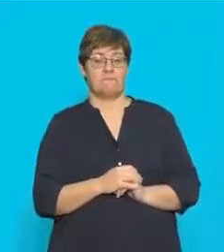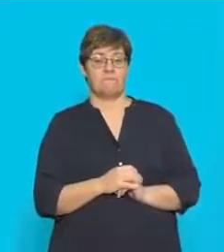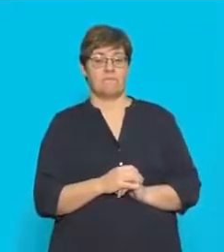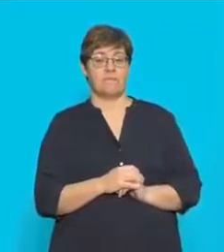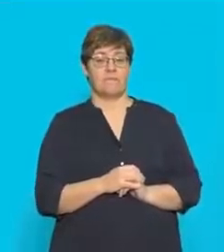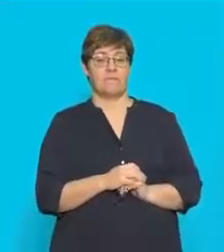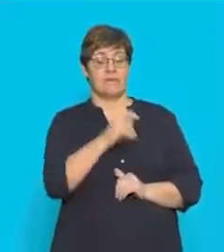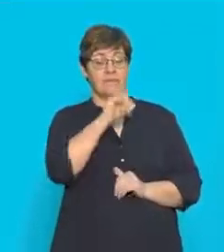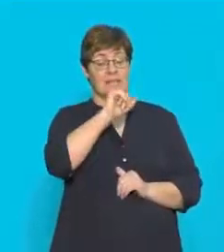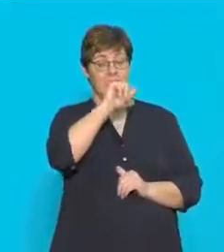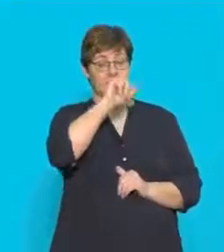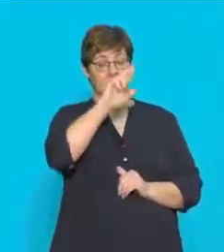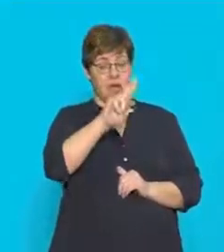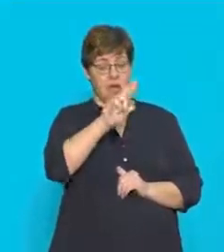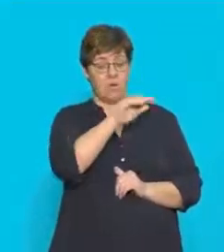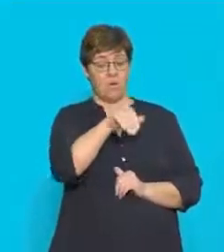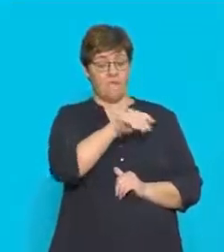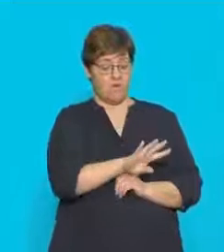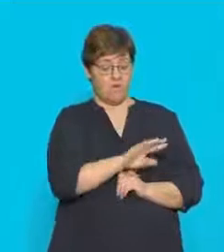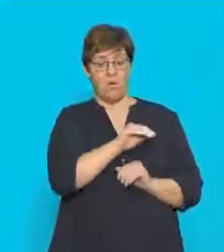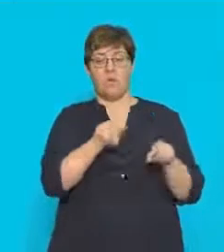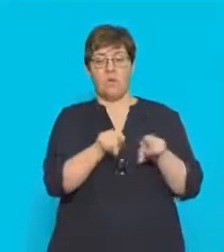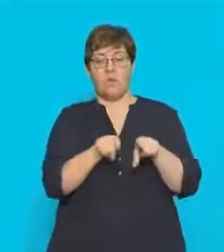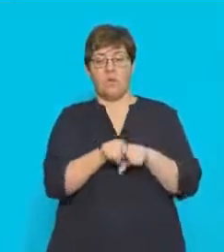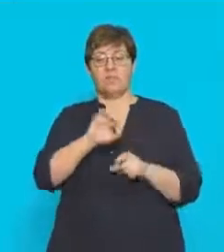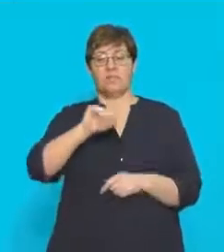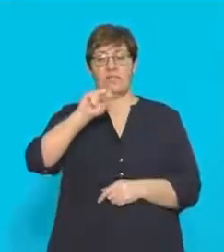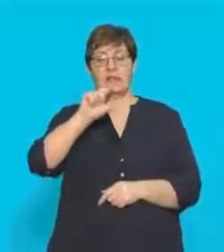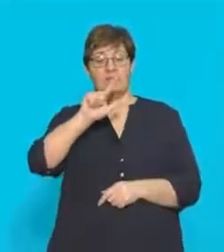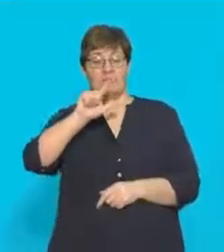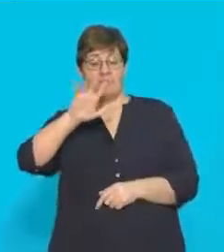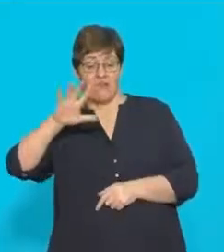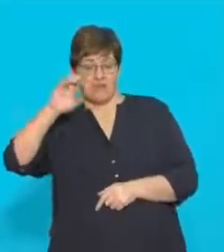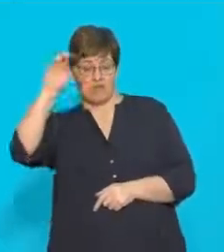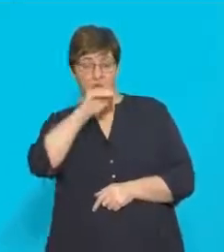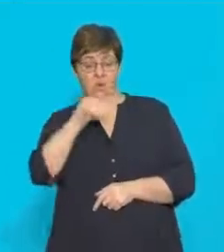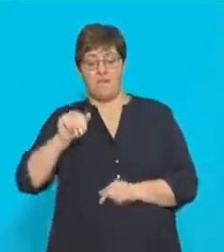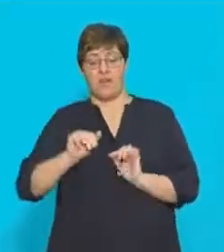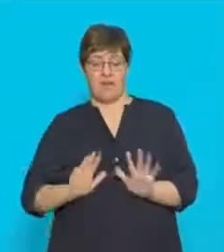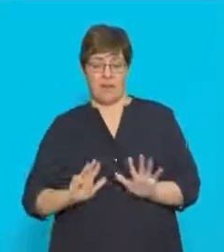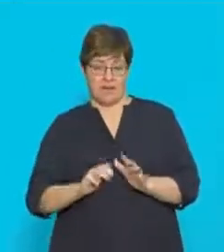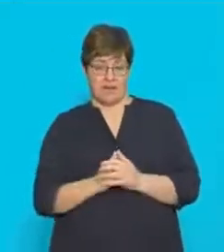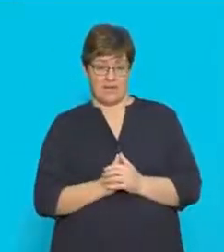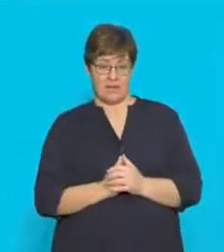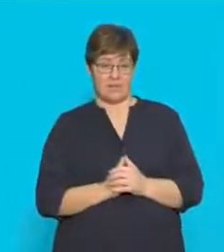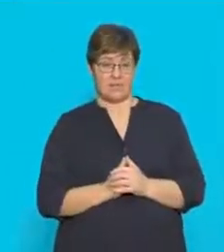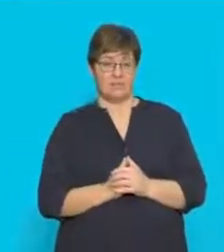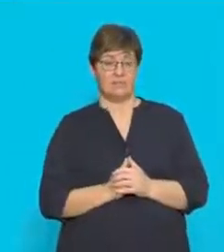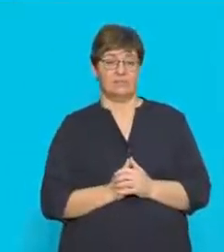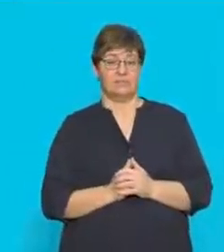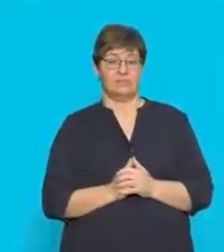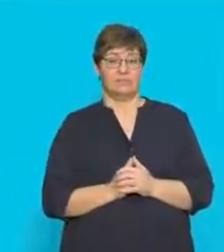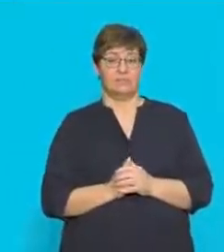and let's substitute angle P 75 and side P 9